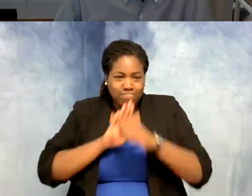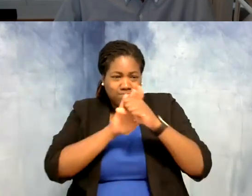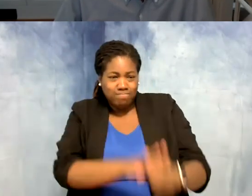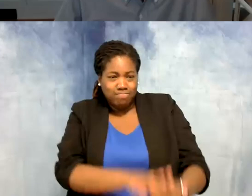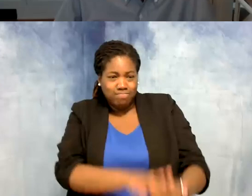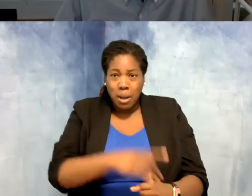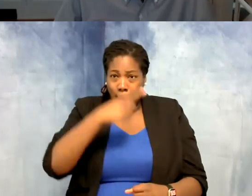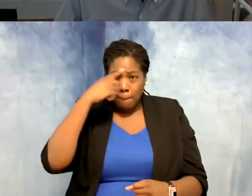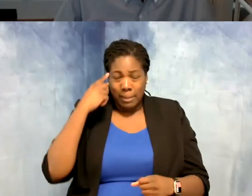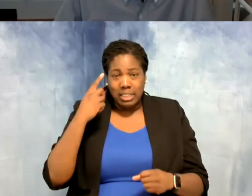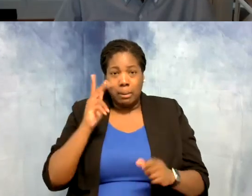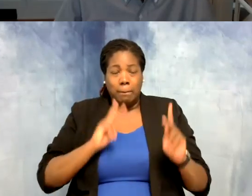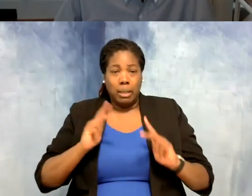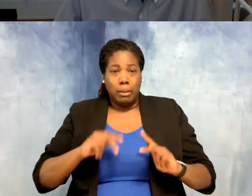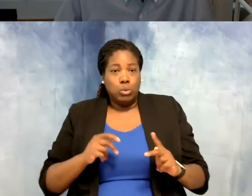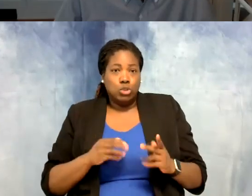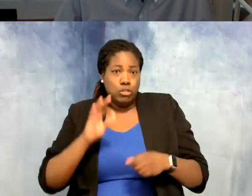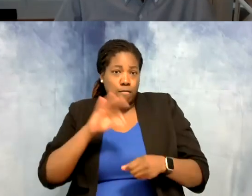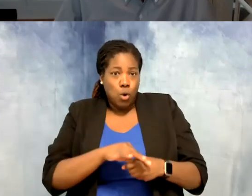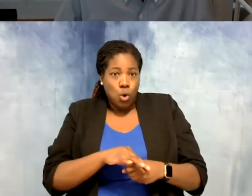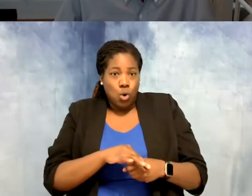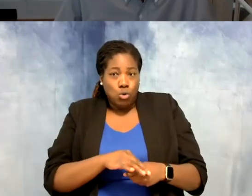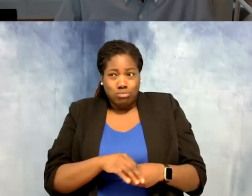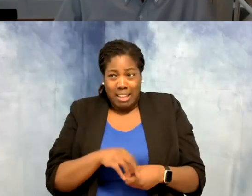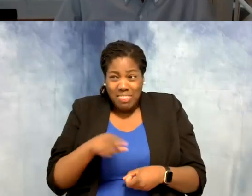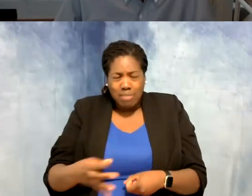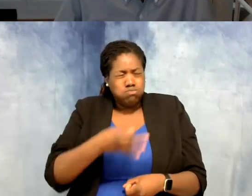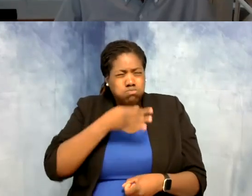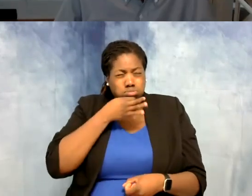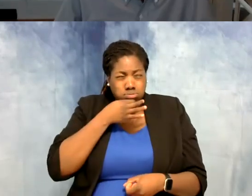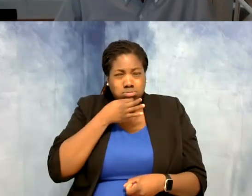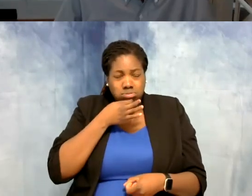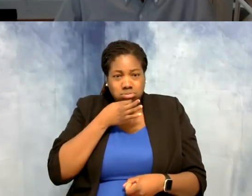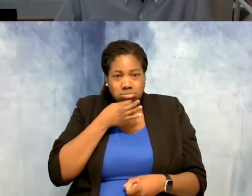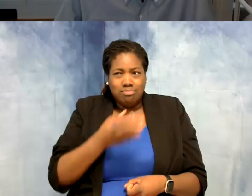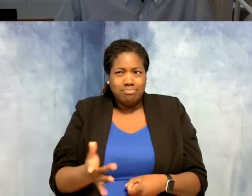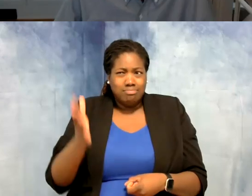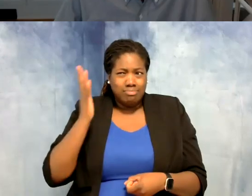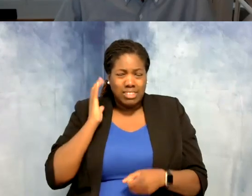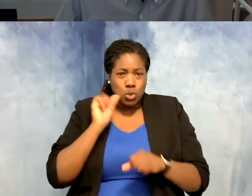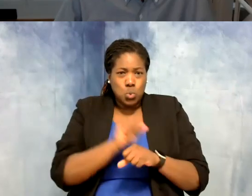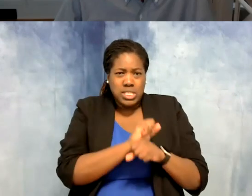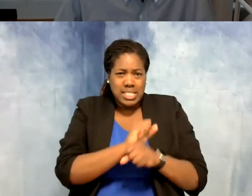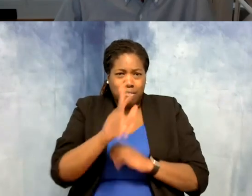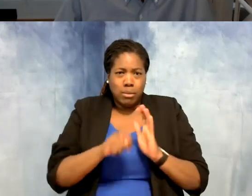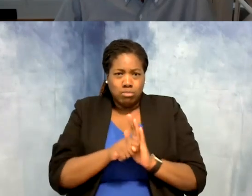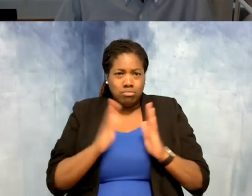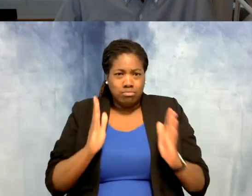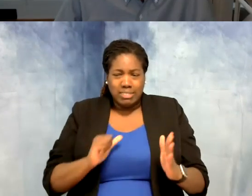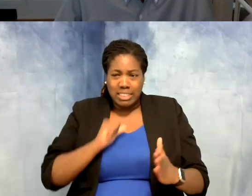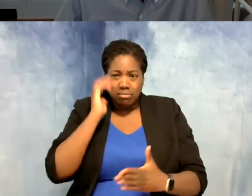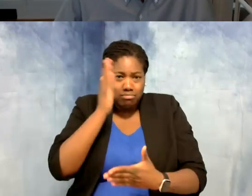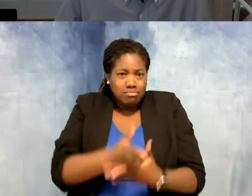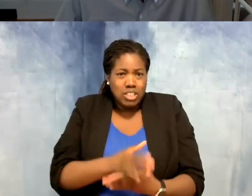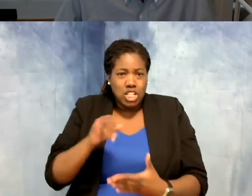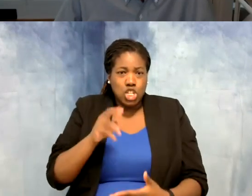people's ability to vote. And in fact, have an expertise at it that dates all the way back to slavery, uninterrupted during Jim